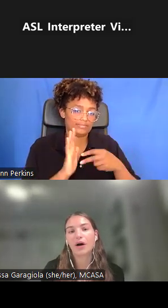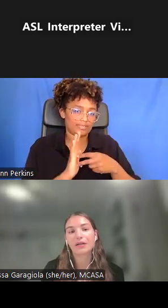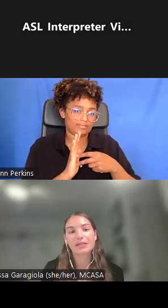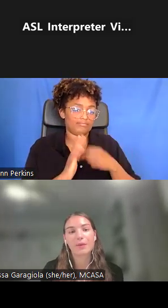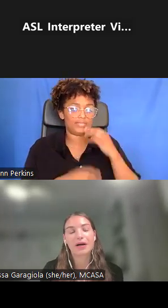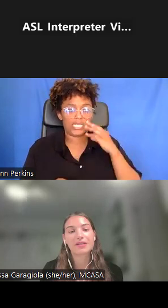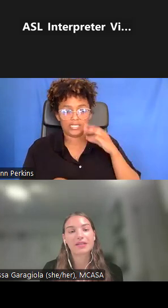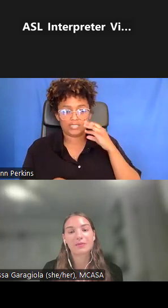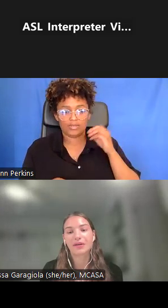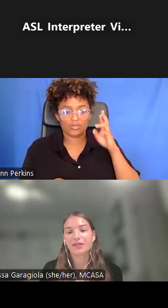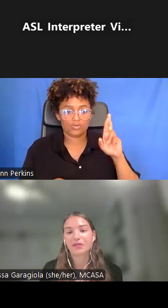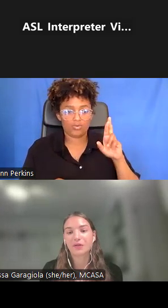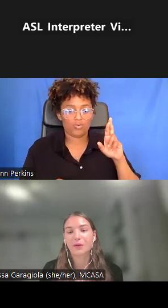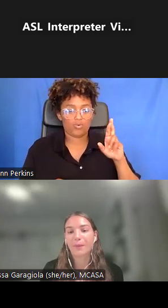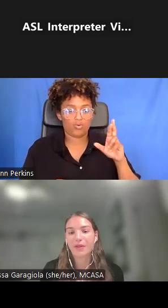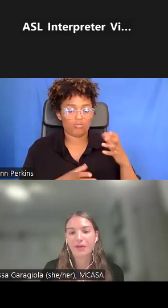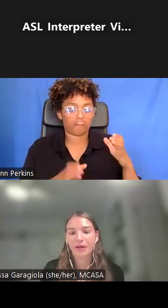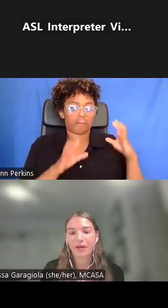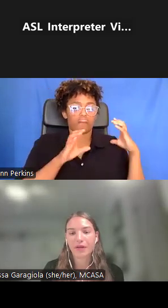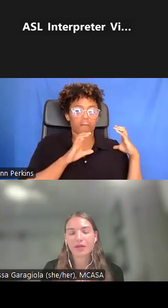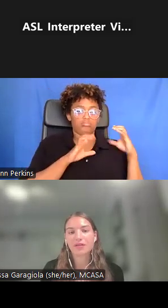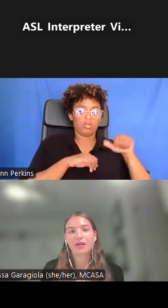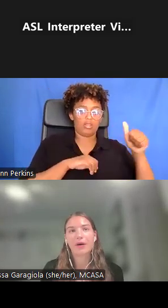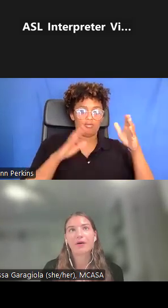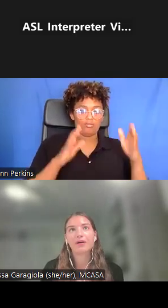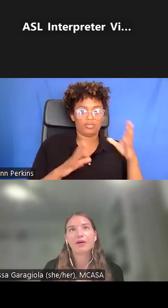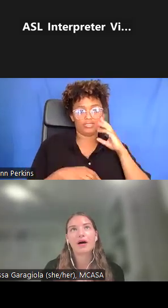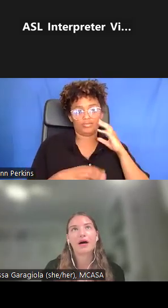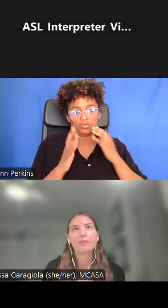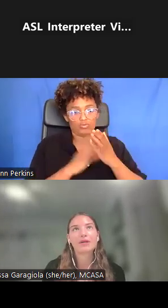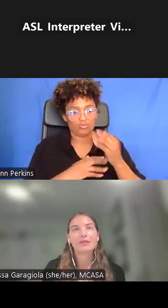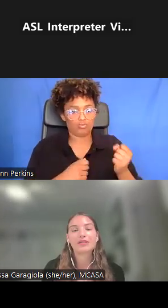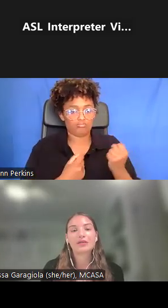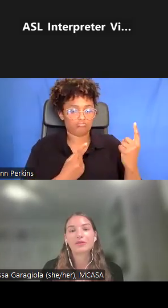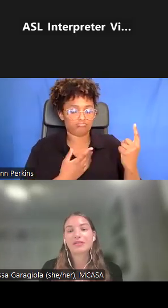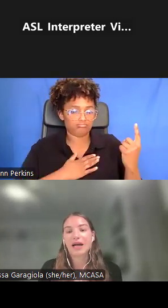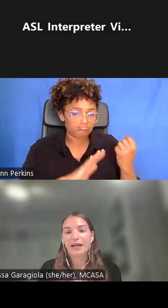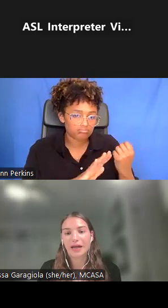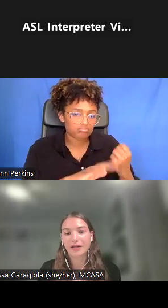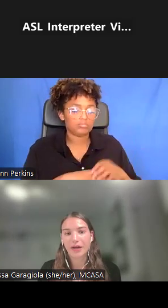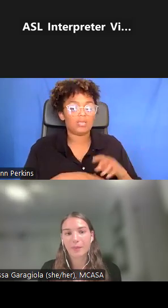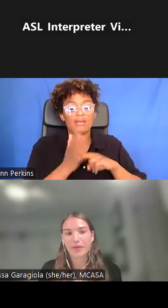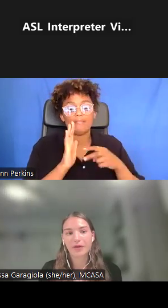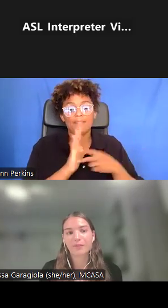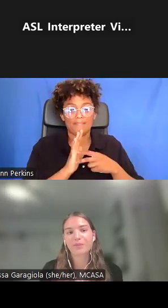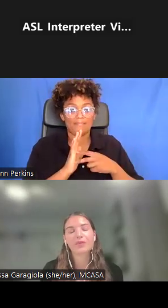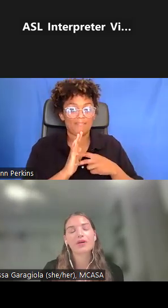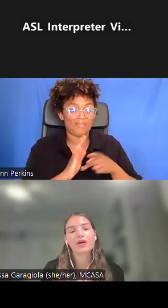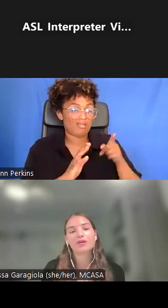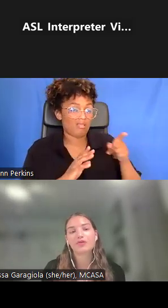taking on someone else's experiences through empathy. So think about experiencing through secondhand